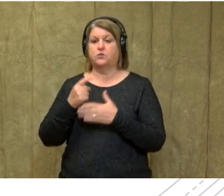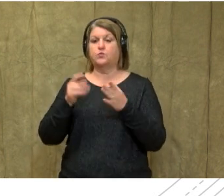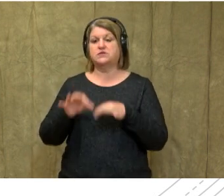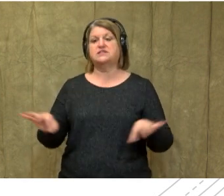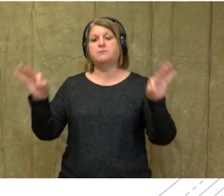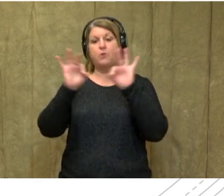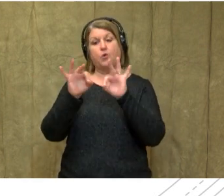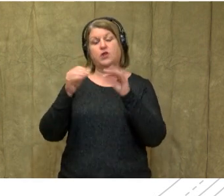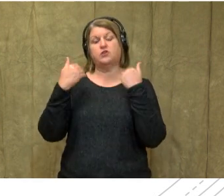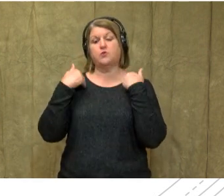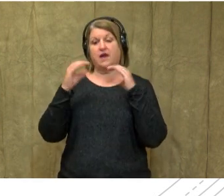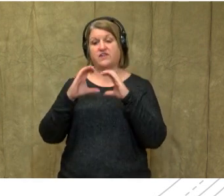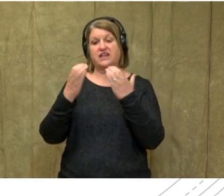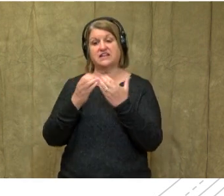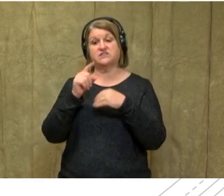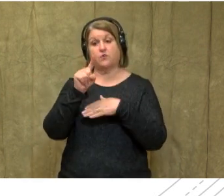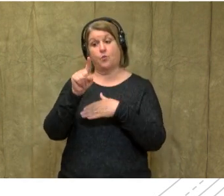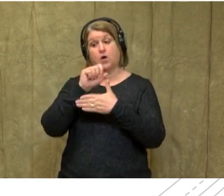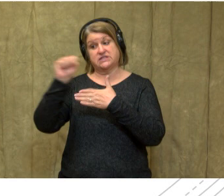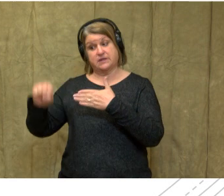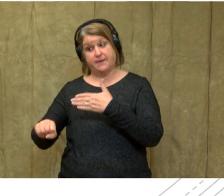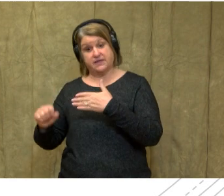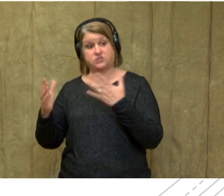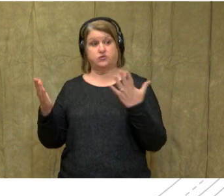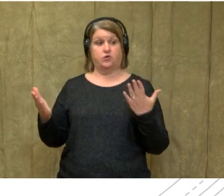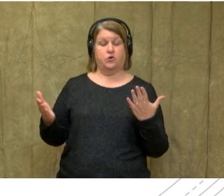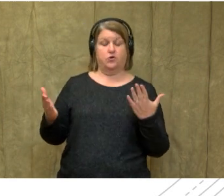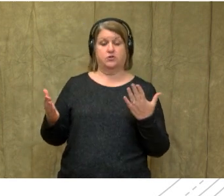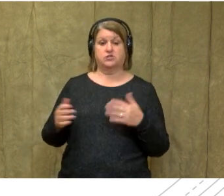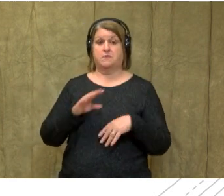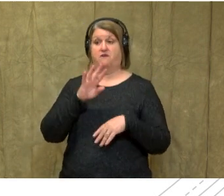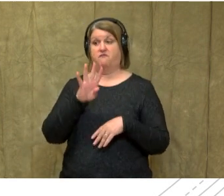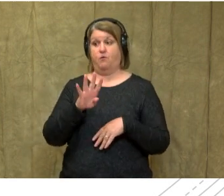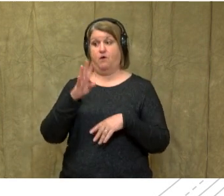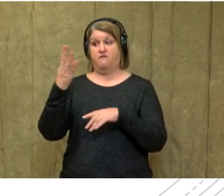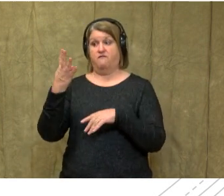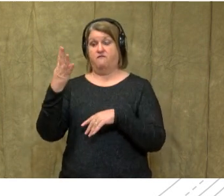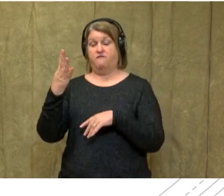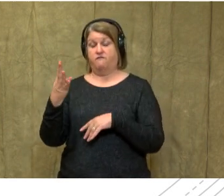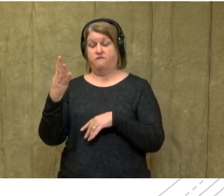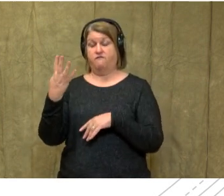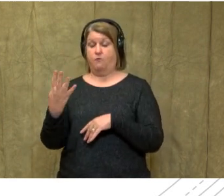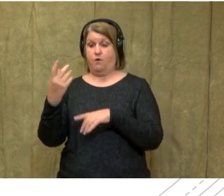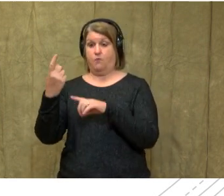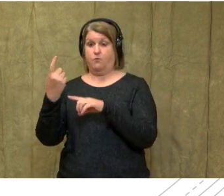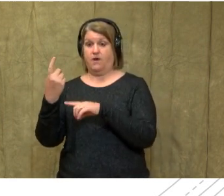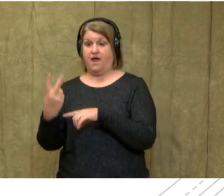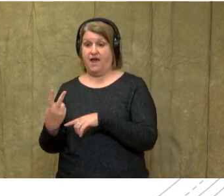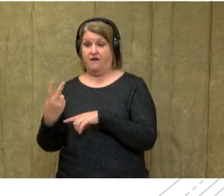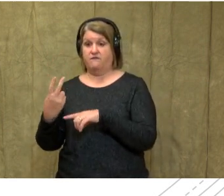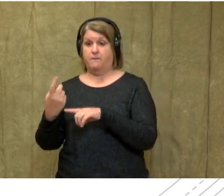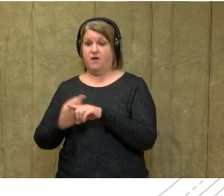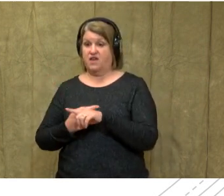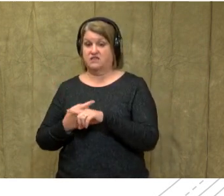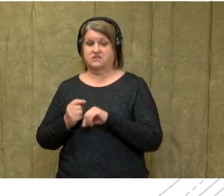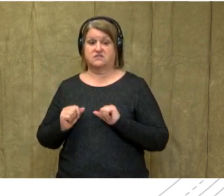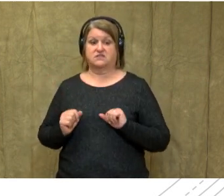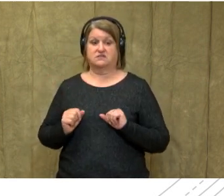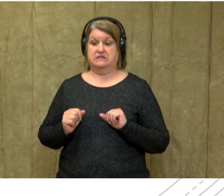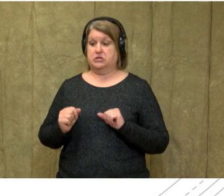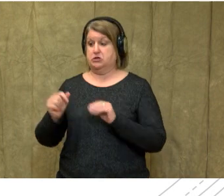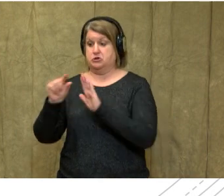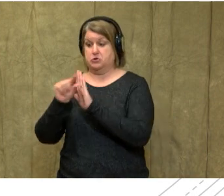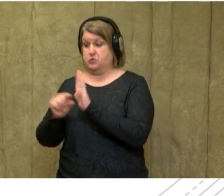1 semester, so about 4.5 months, and then your grade is final. There's no end of the year